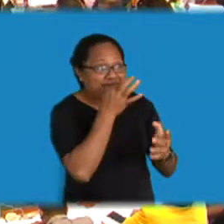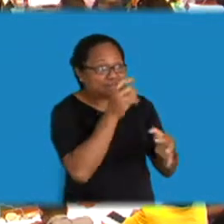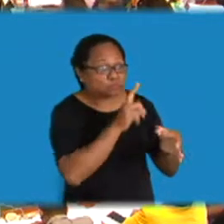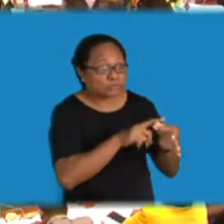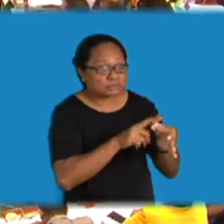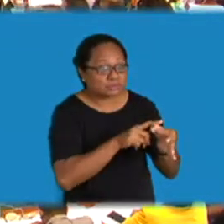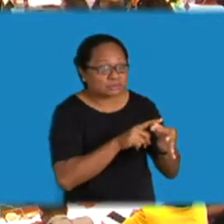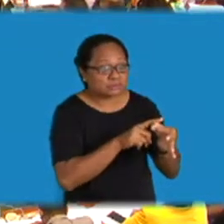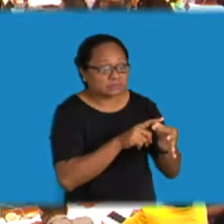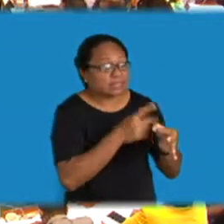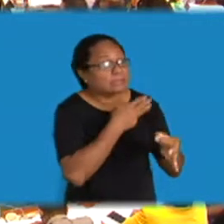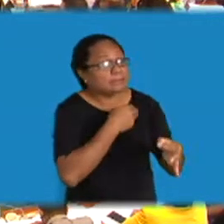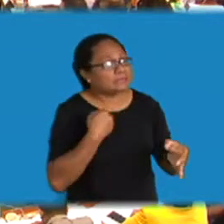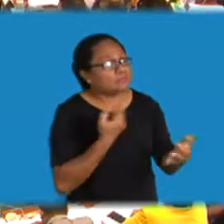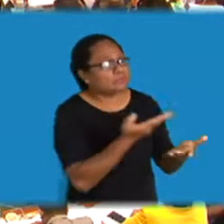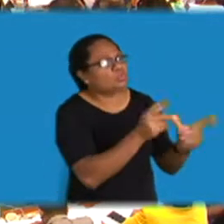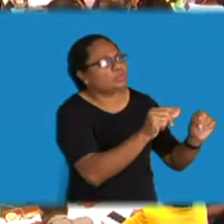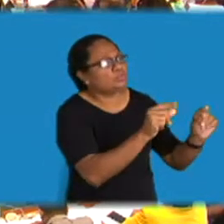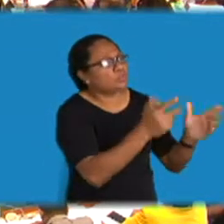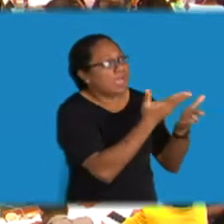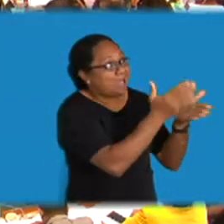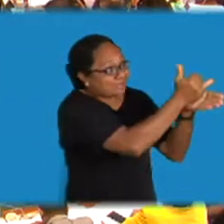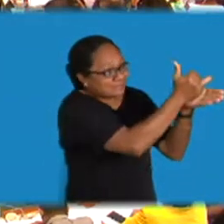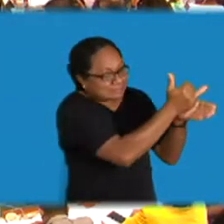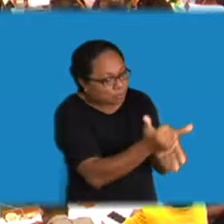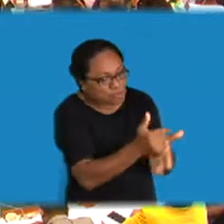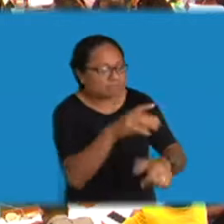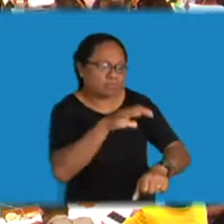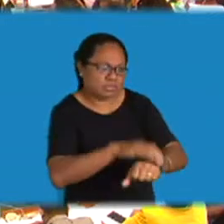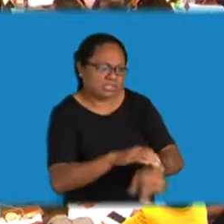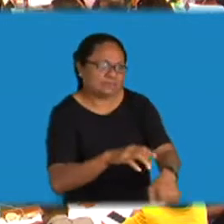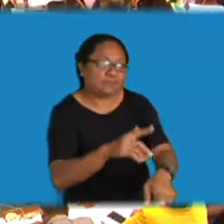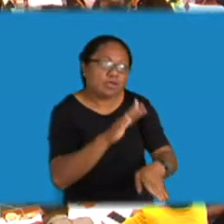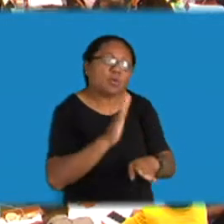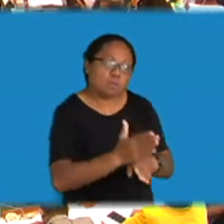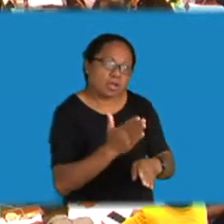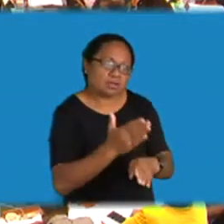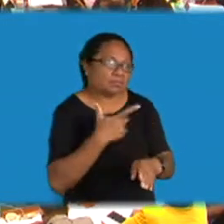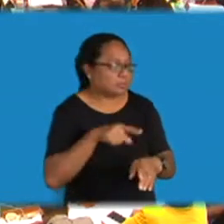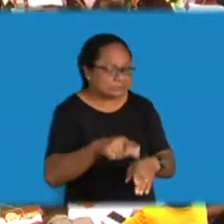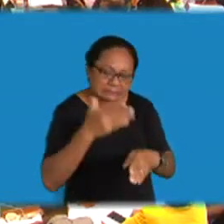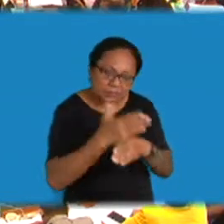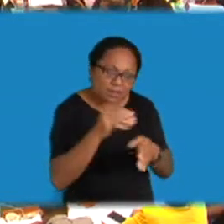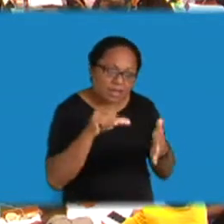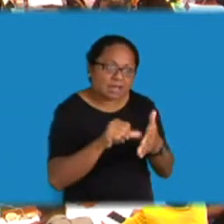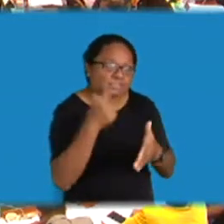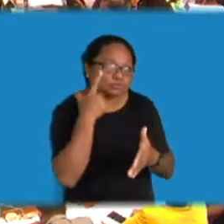to overcome these challenges or assist the police in their endeavors to combat crime?